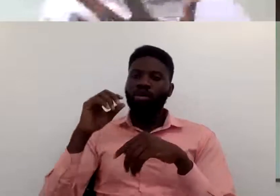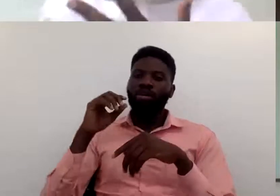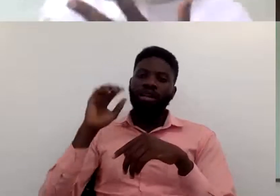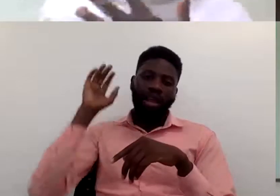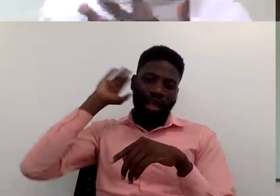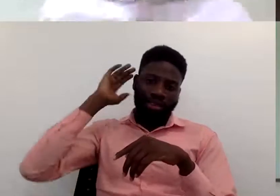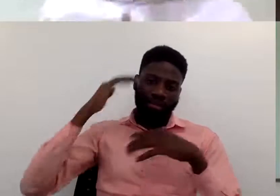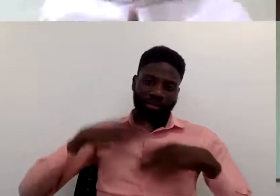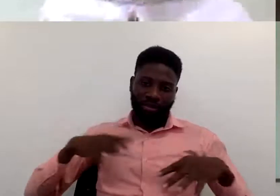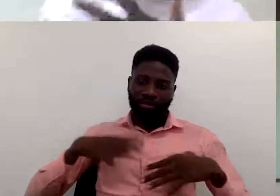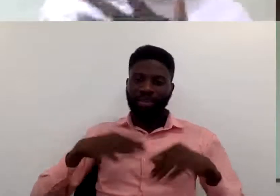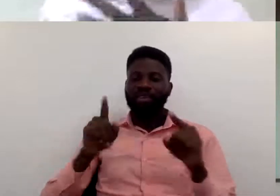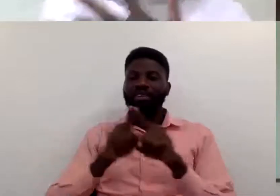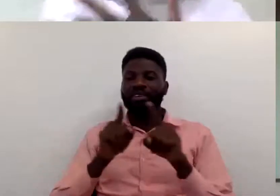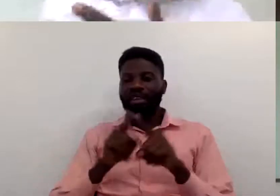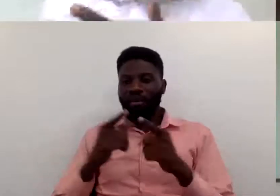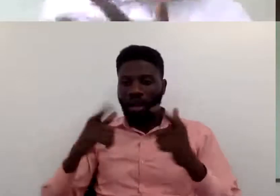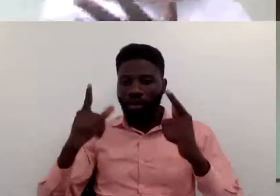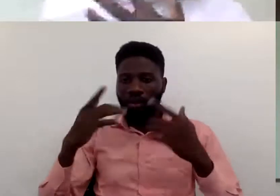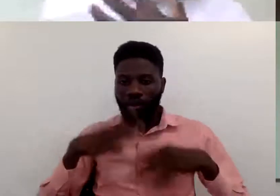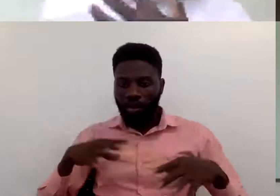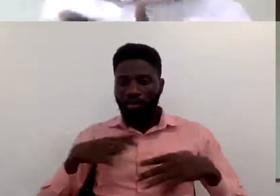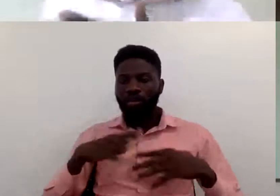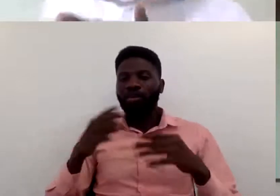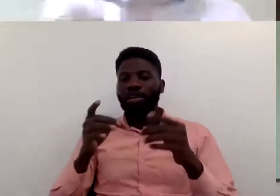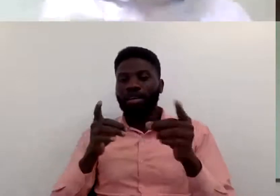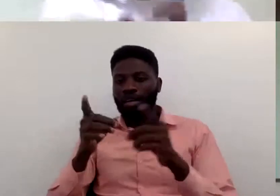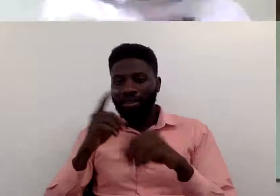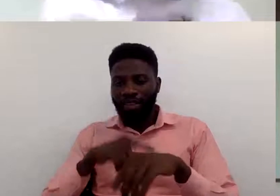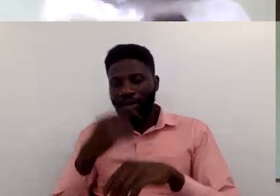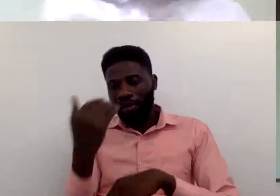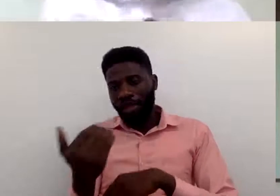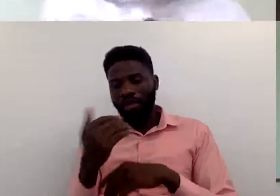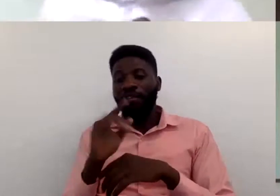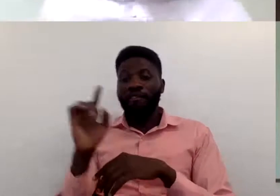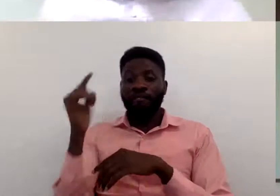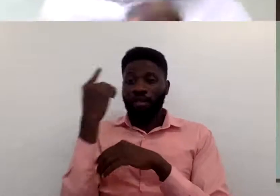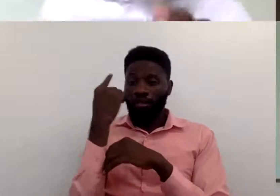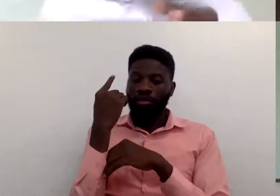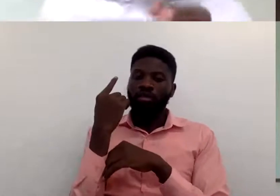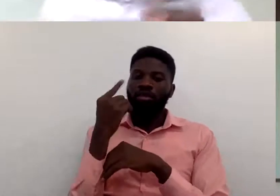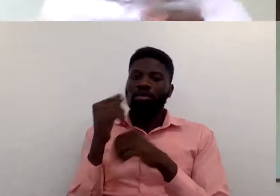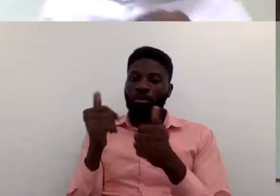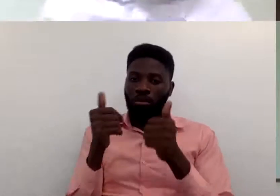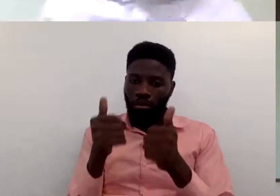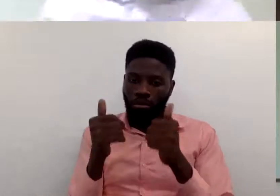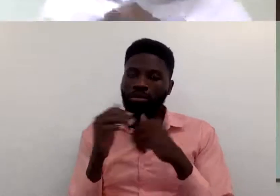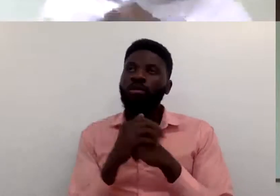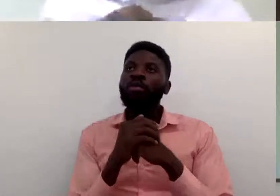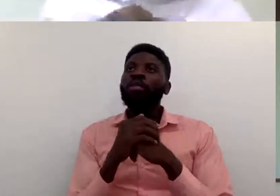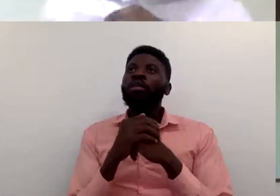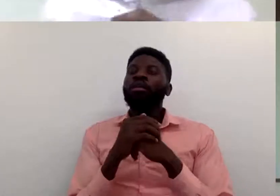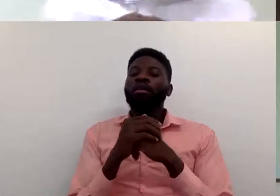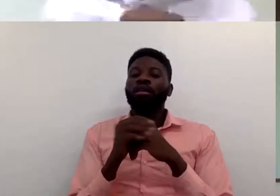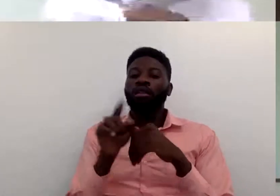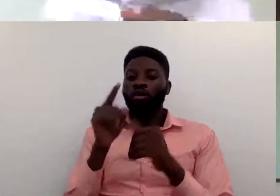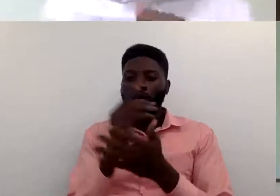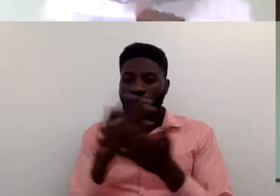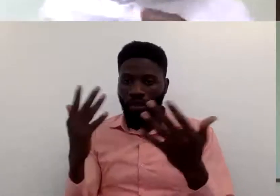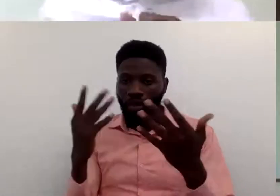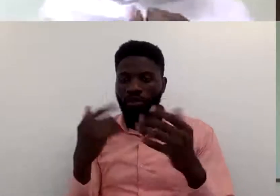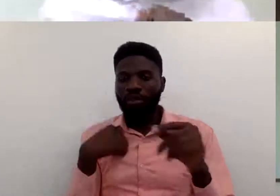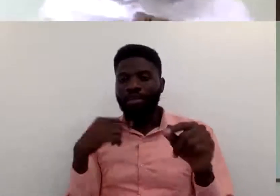letting people also direct you when you're young. So first of all, kudos for being here. this is one of the things that I also